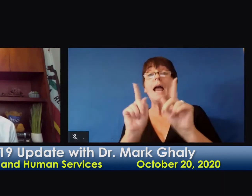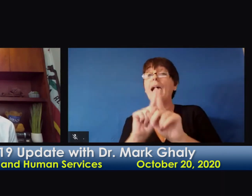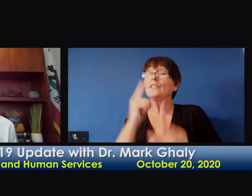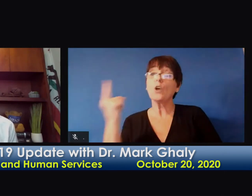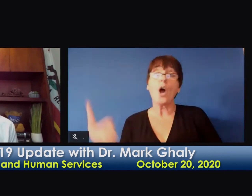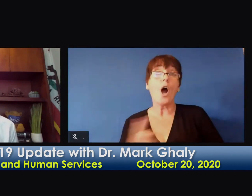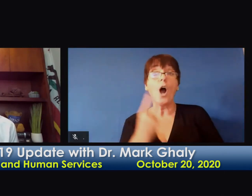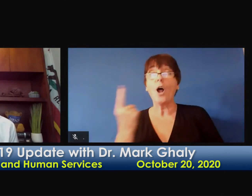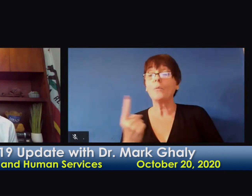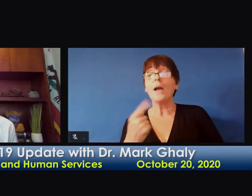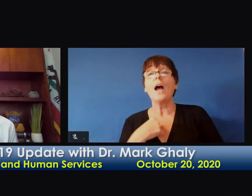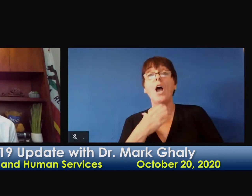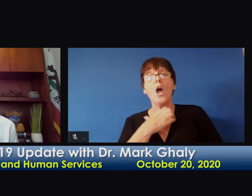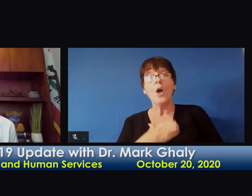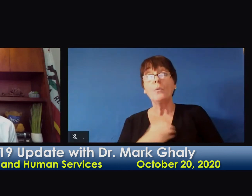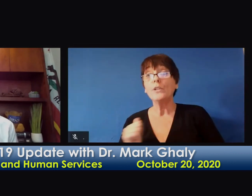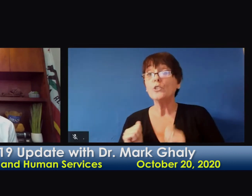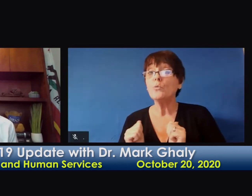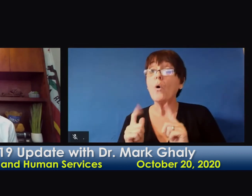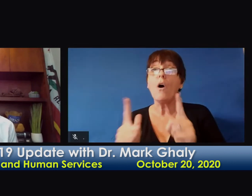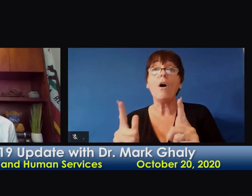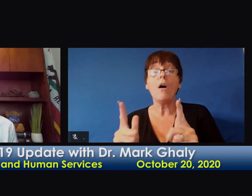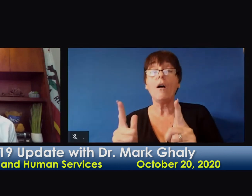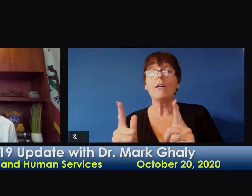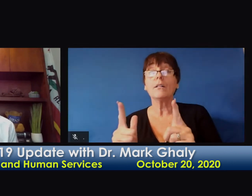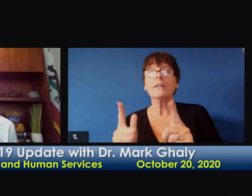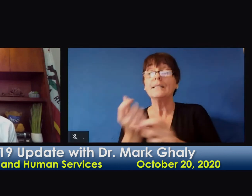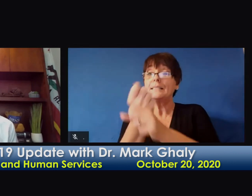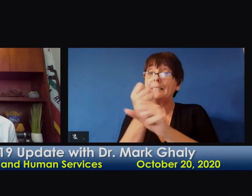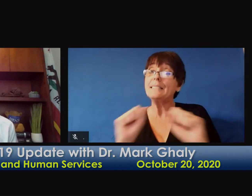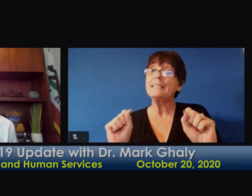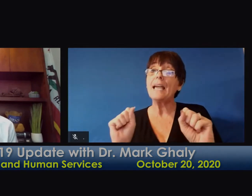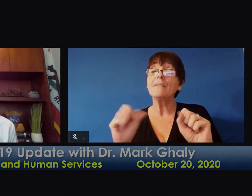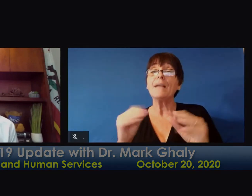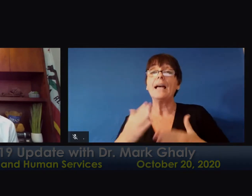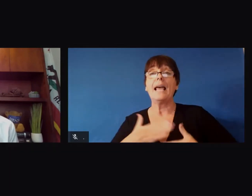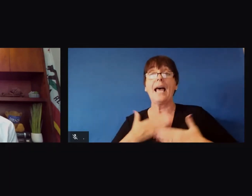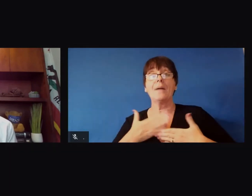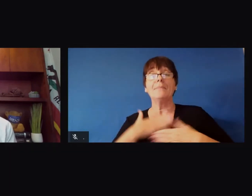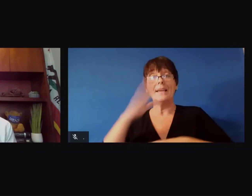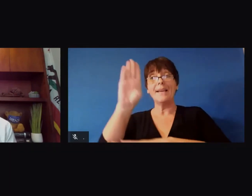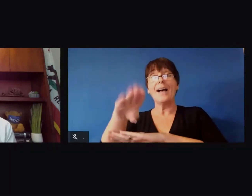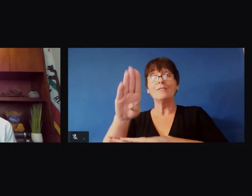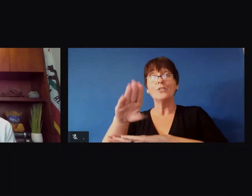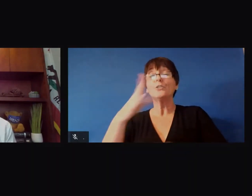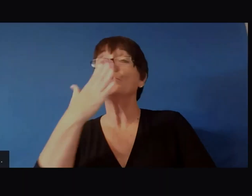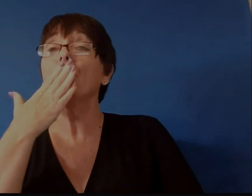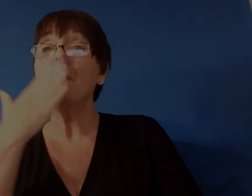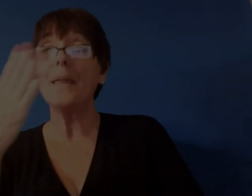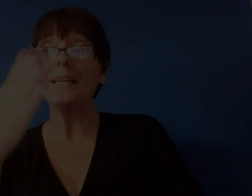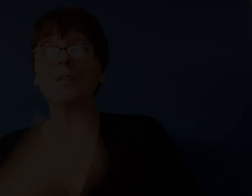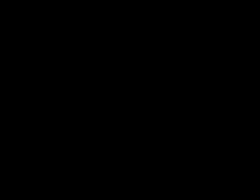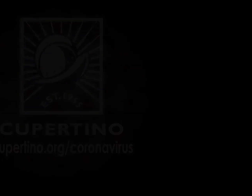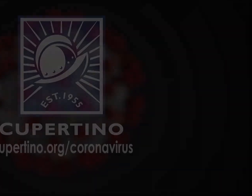always, I wish you a safe and happy afternoon.